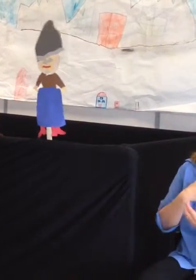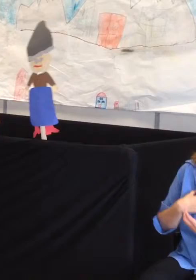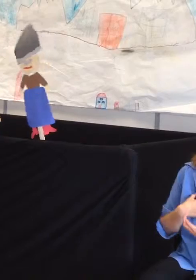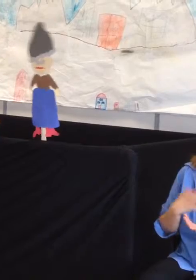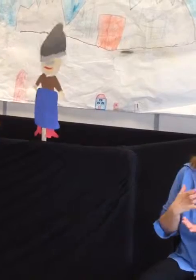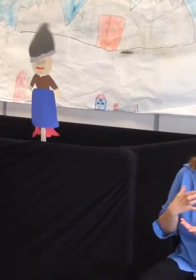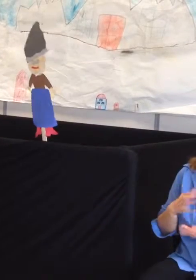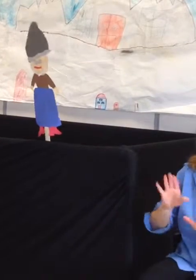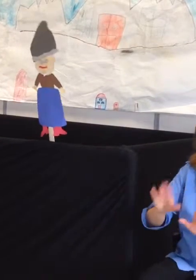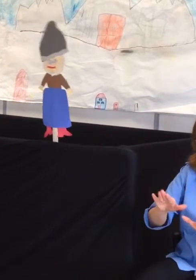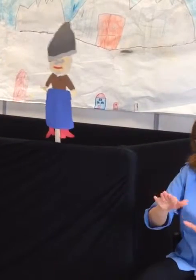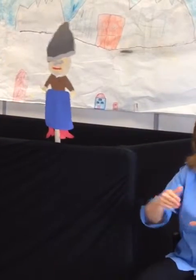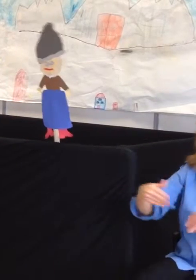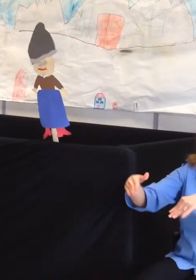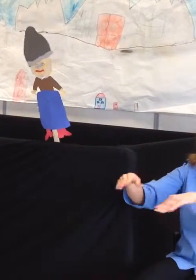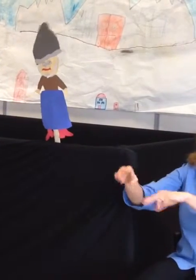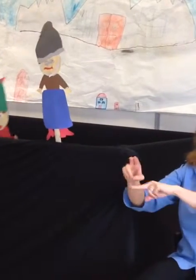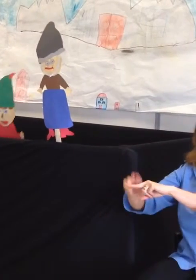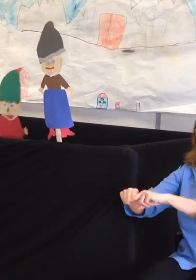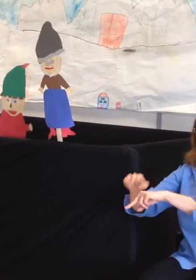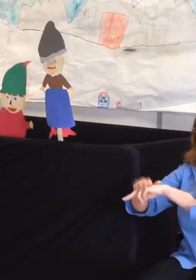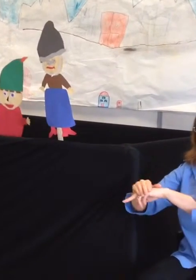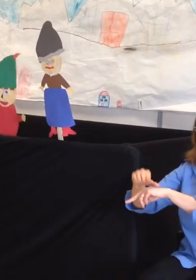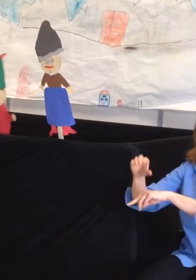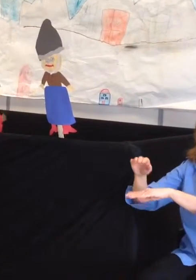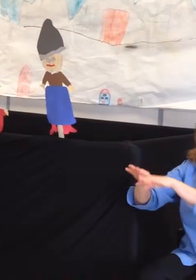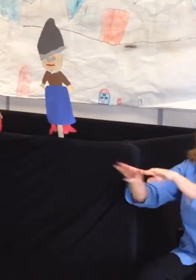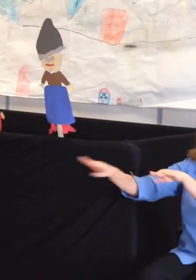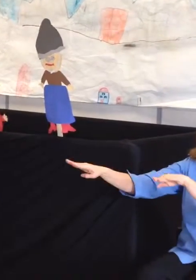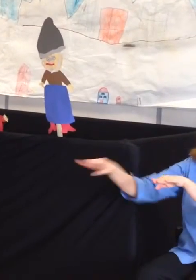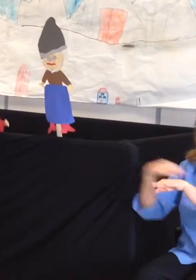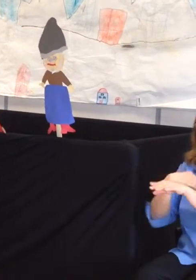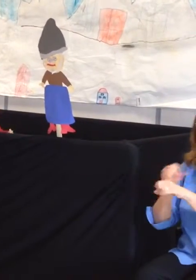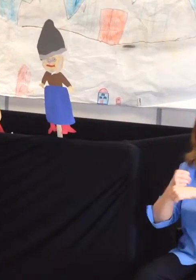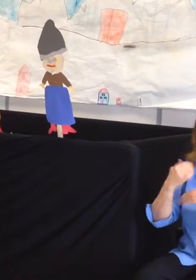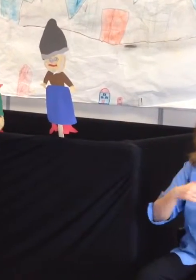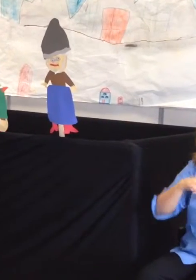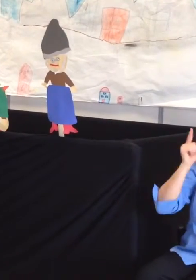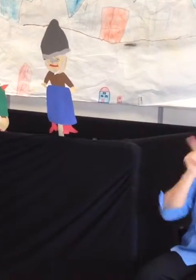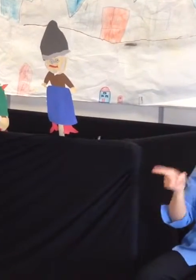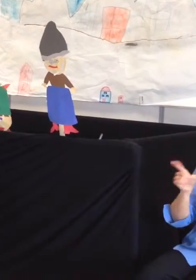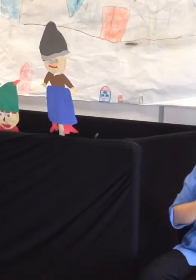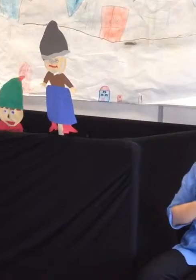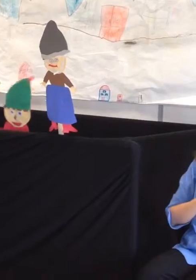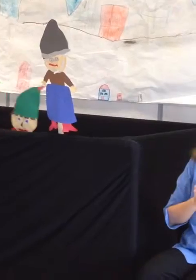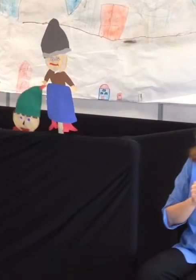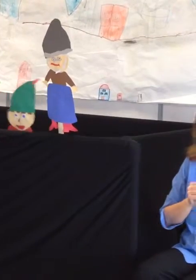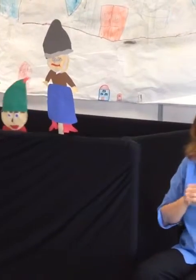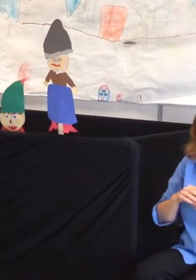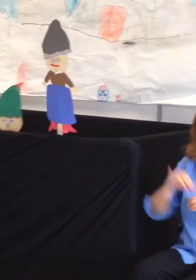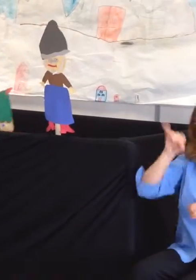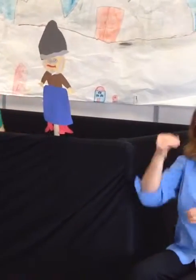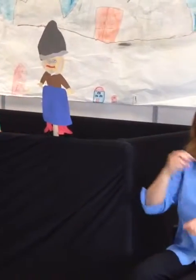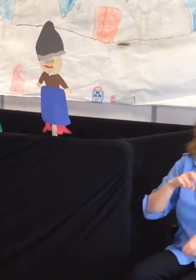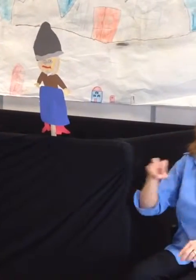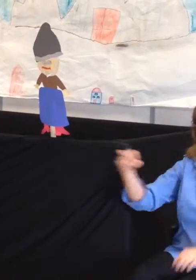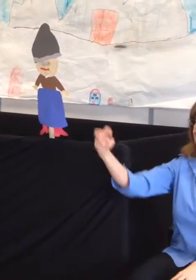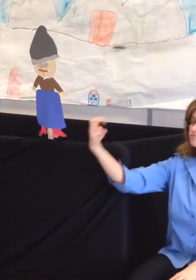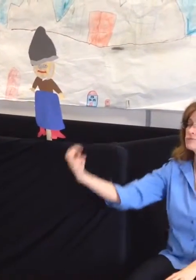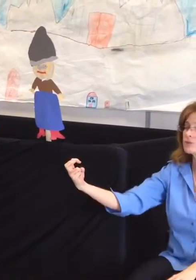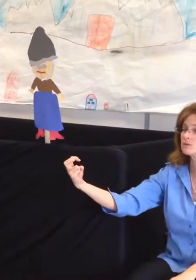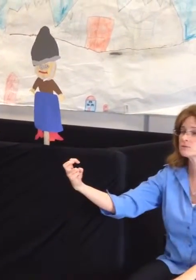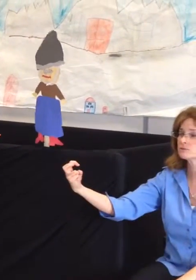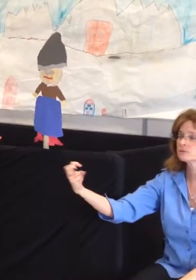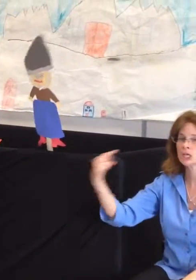"Sit down on the counter and I'll make you some bread." So after he was done eating, he heard a bang, bang, bang.